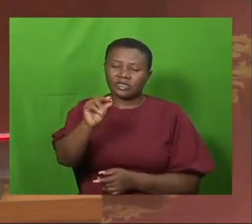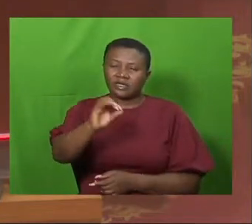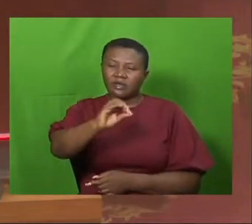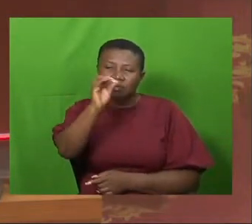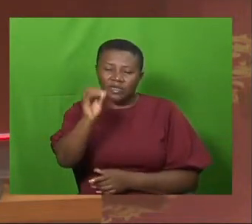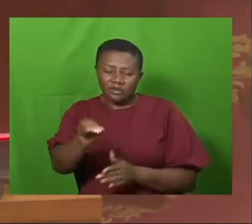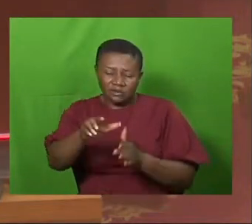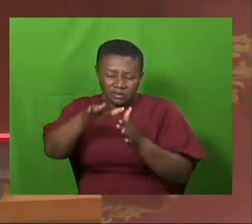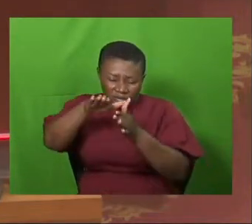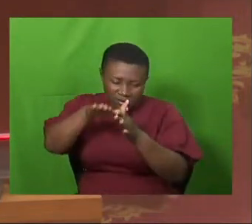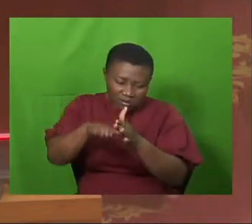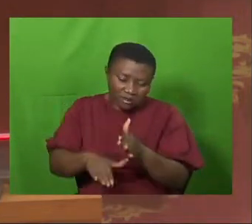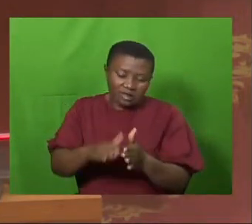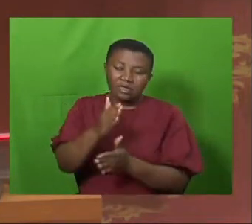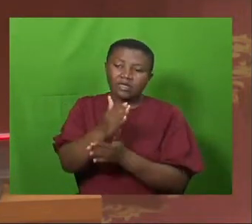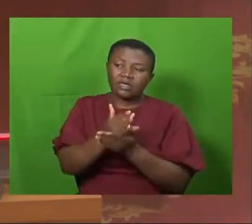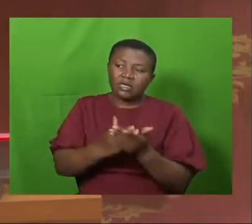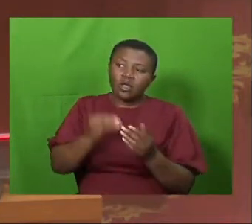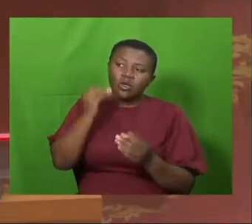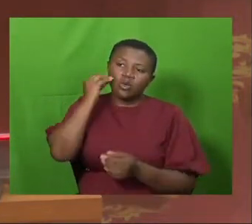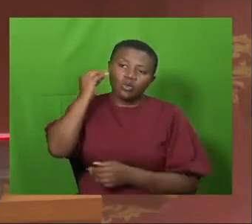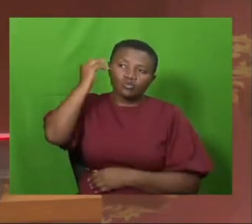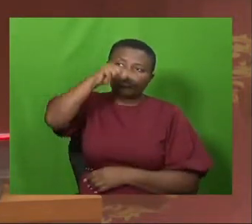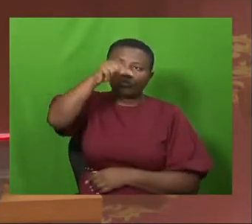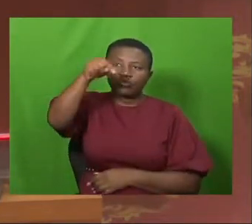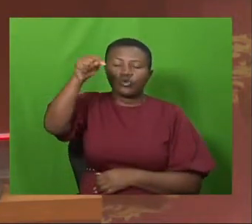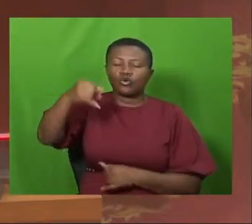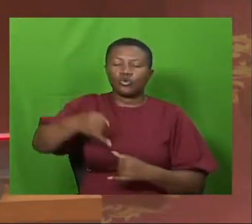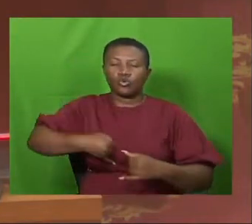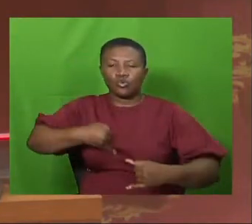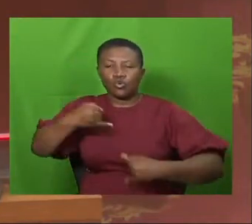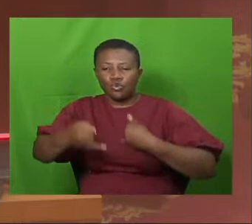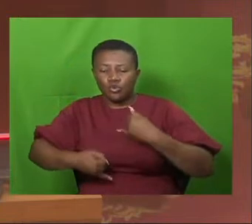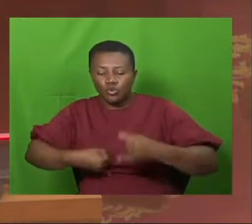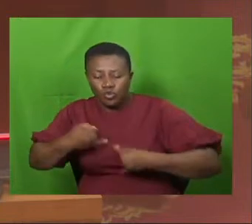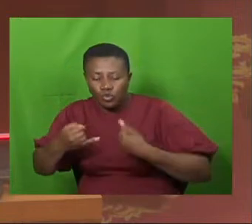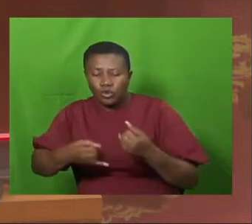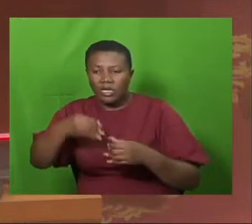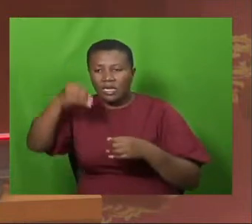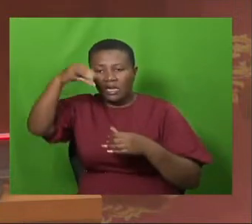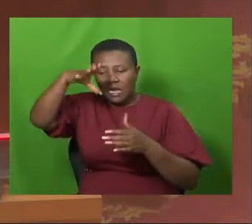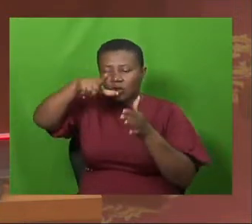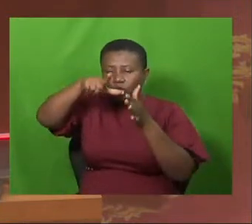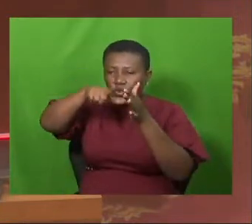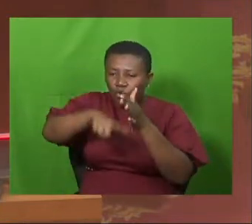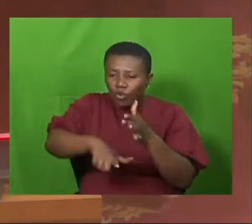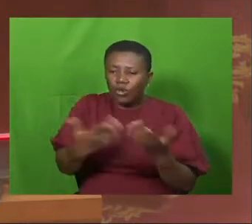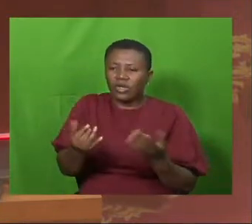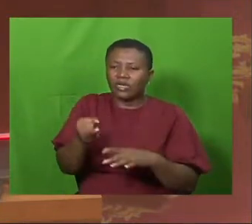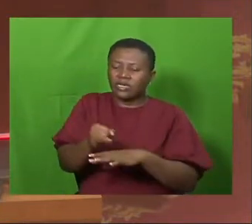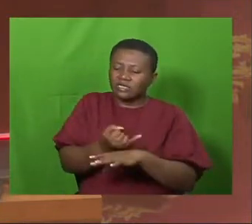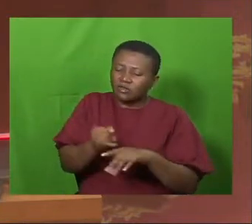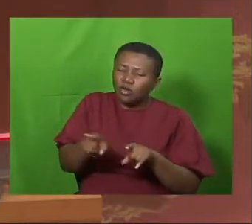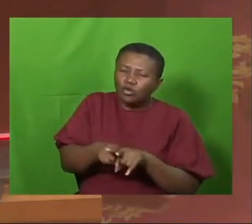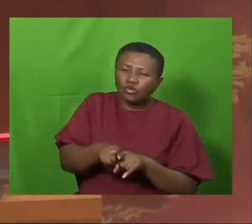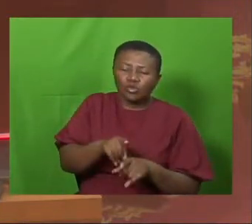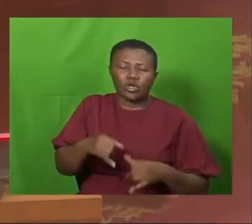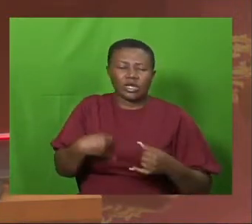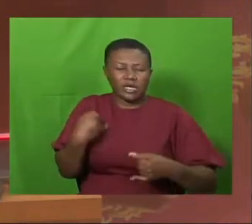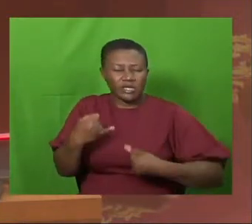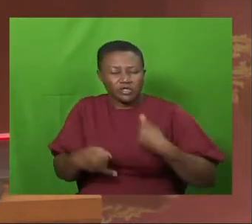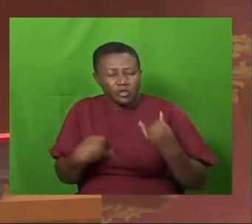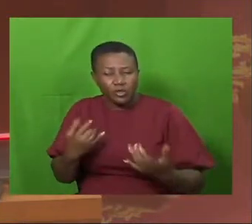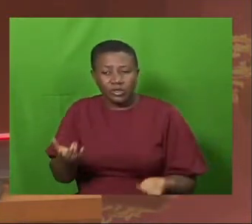on electricity tariffs. Industry enjoyed rebates. So, Mr. Speaker, this is